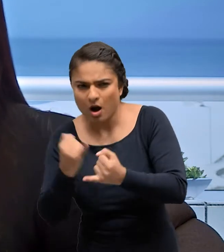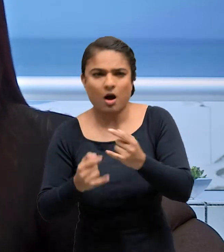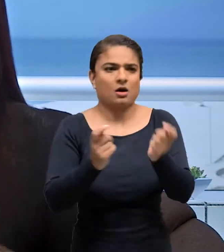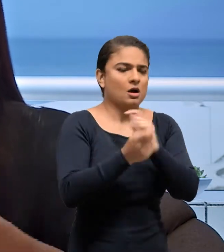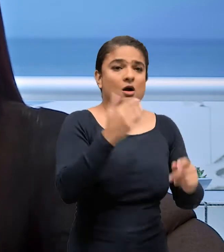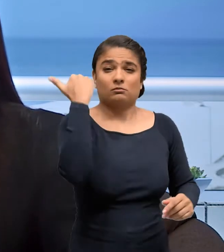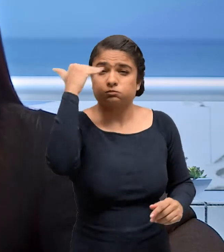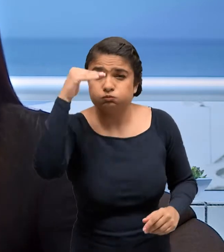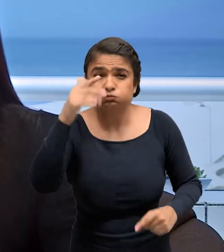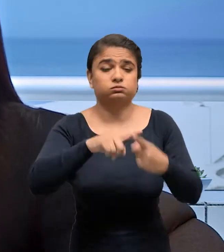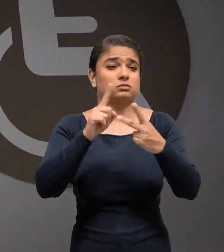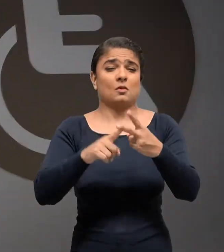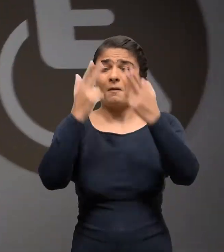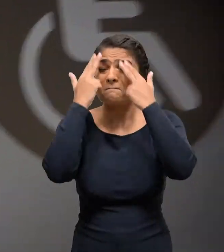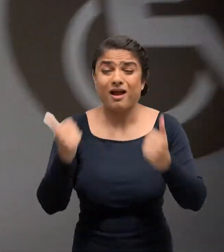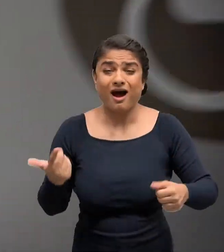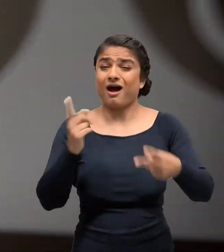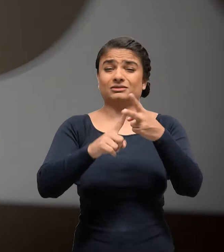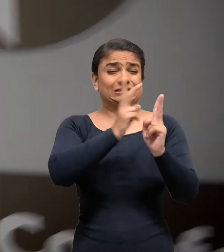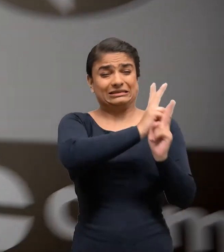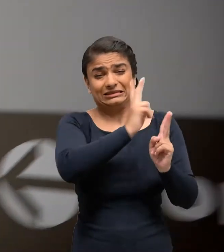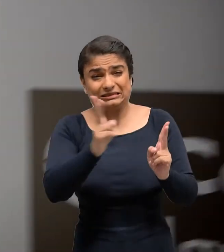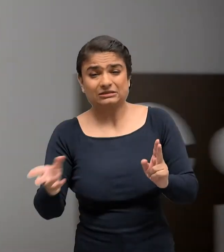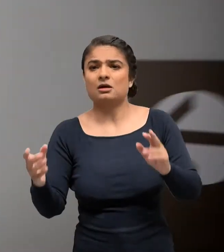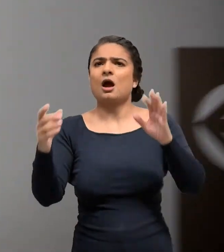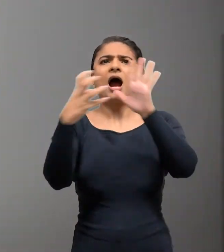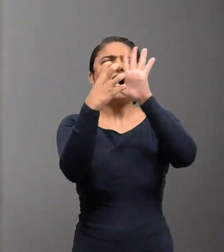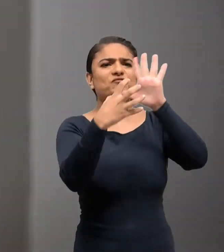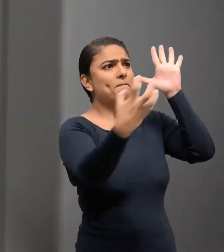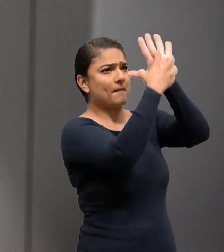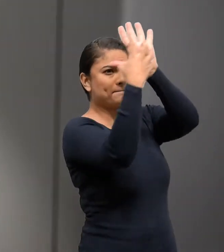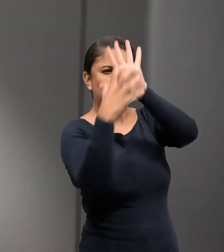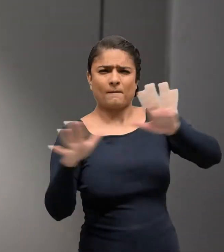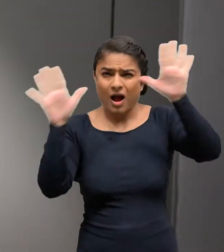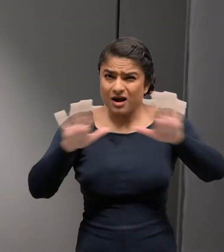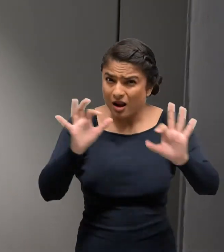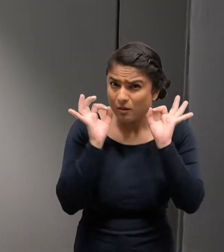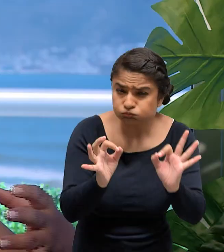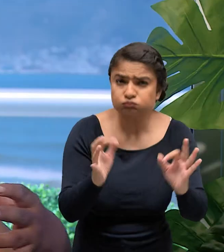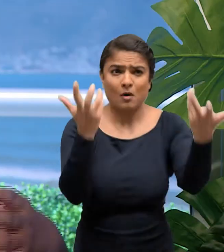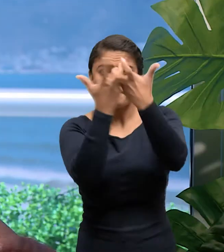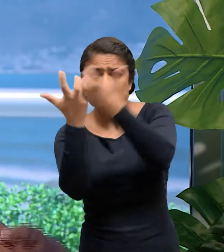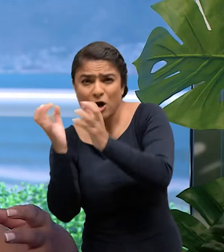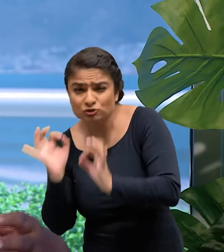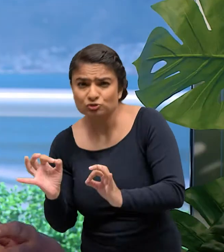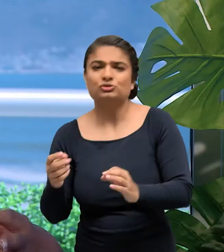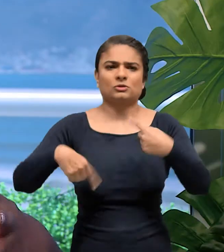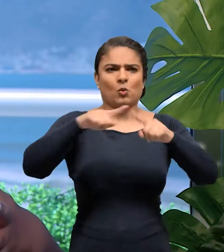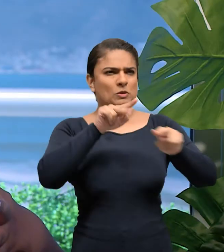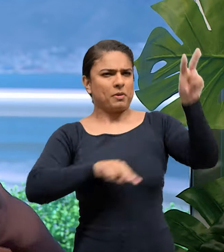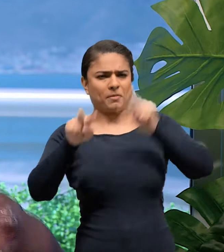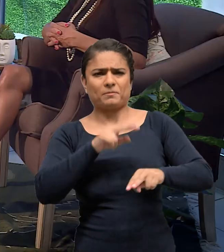short-sighted people, far-sighted people, about the signages that needs to be. When you started